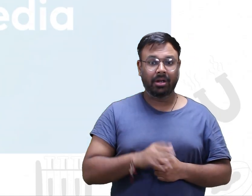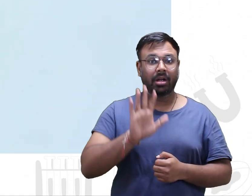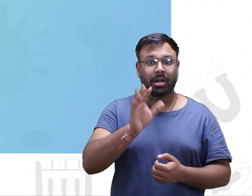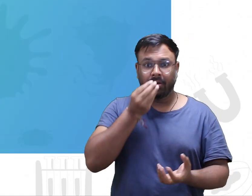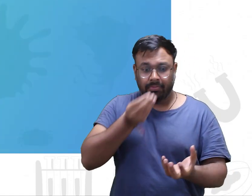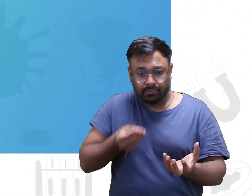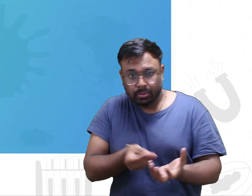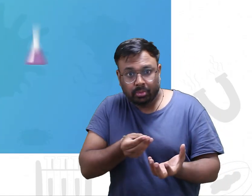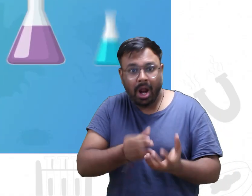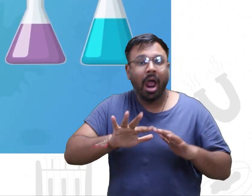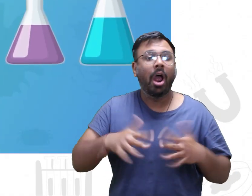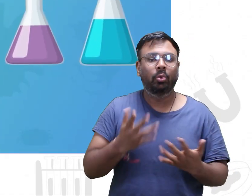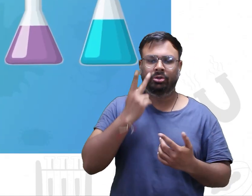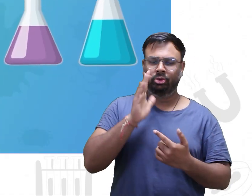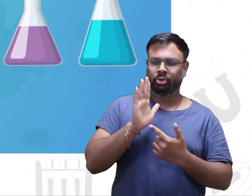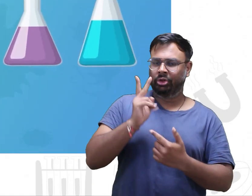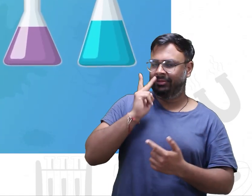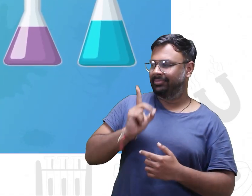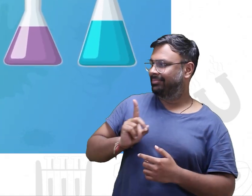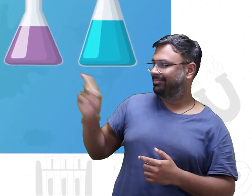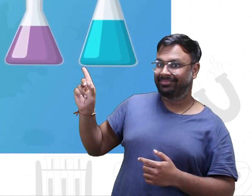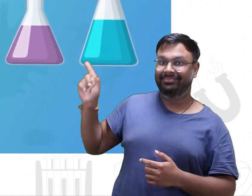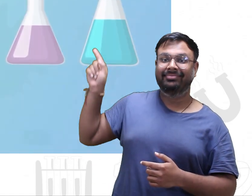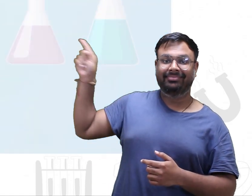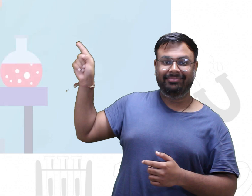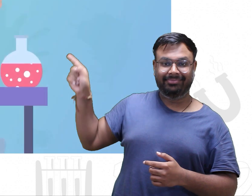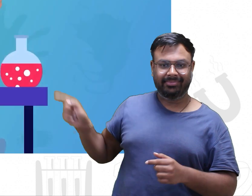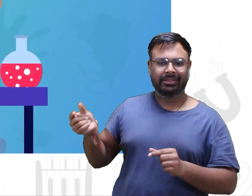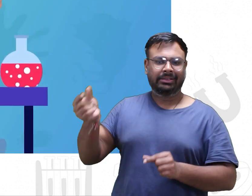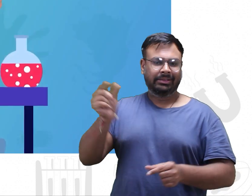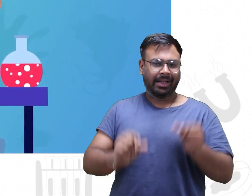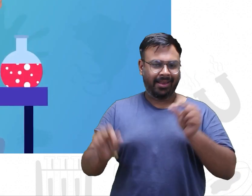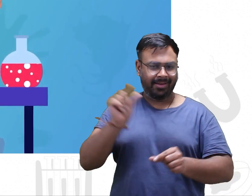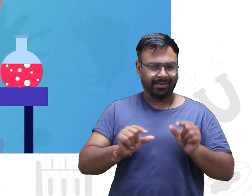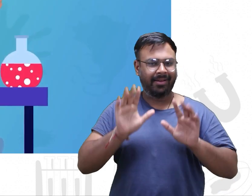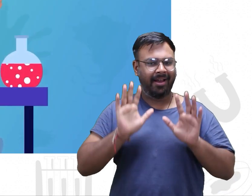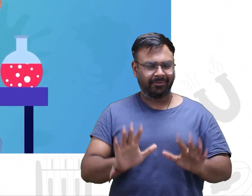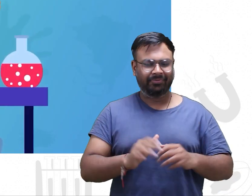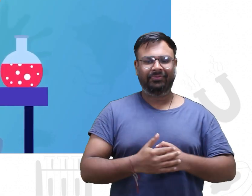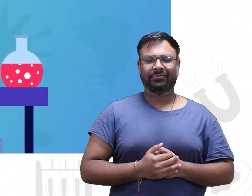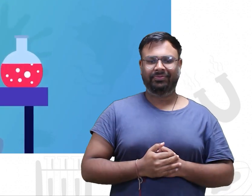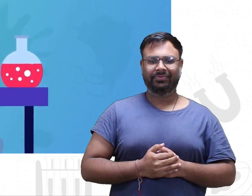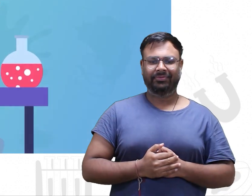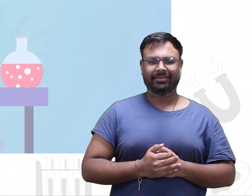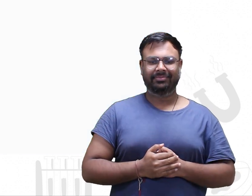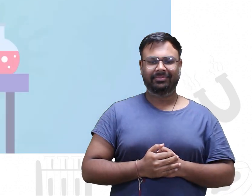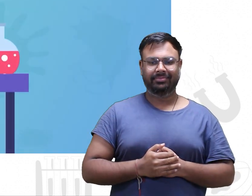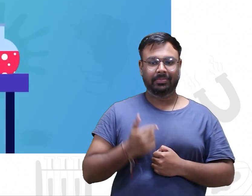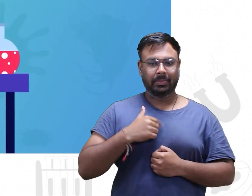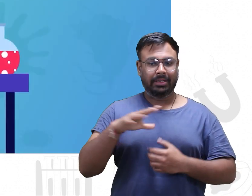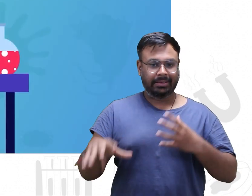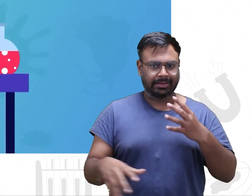media. Different microbes have different nutritional requirements. Let's take a look at what the ideal growth medium should be